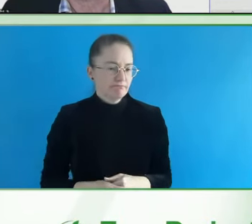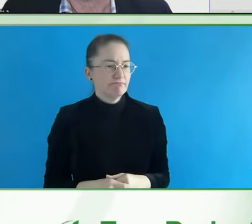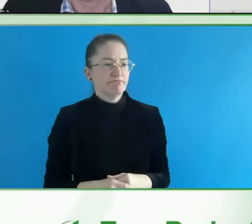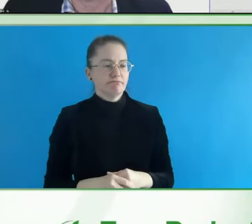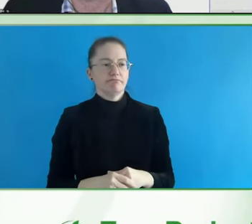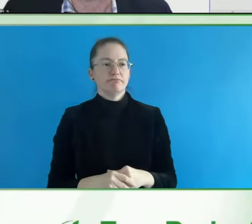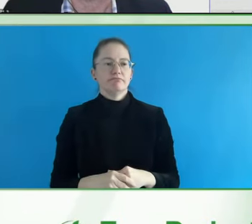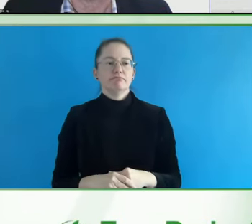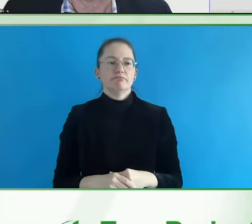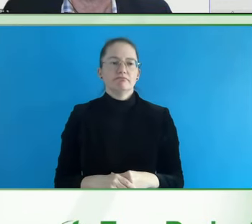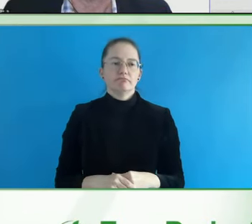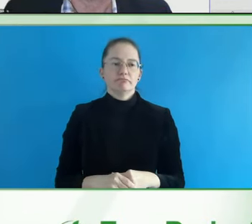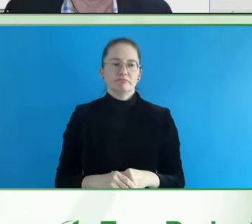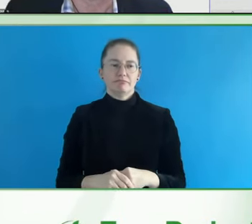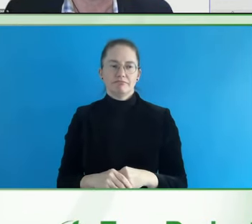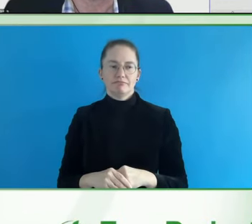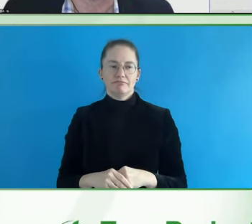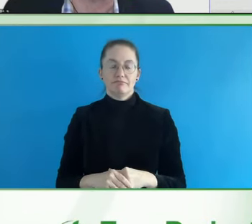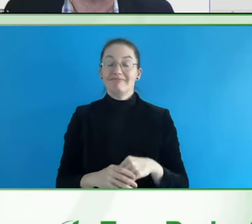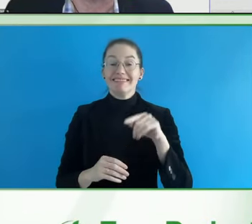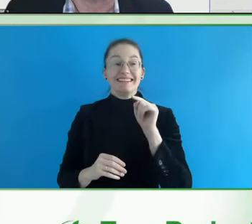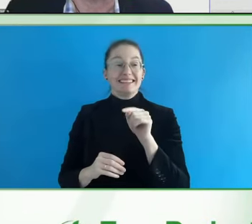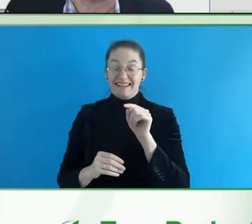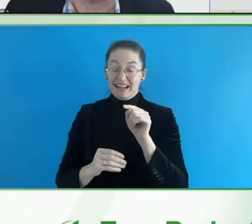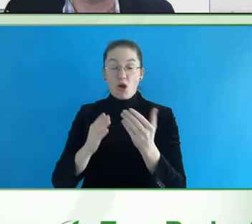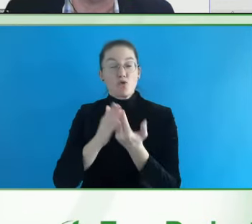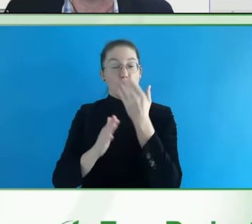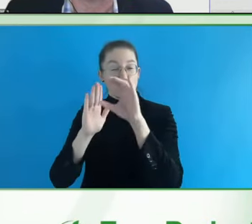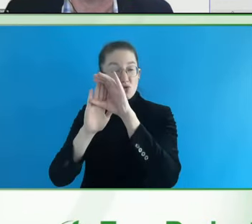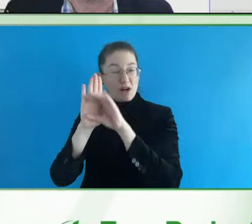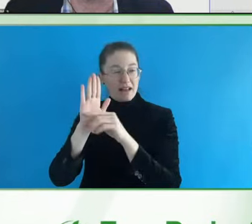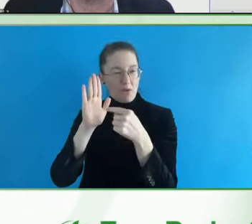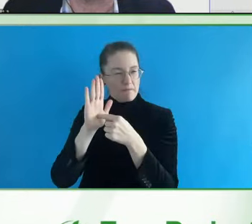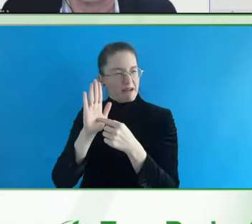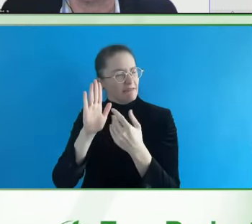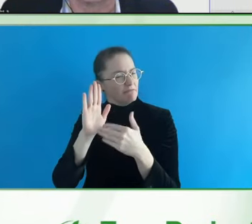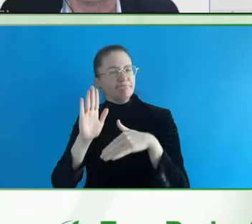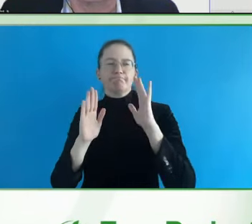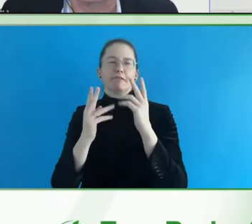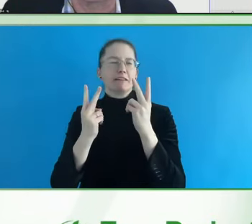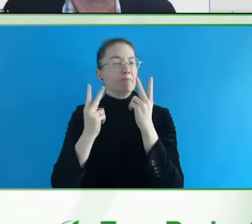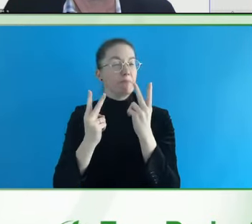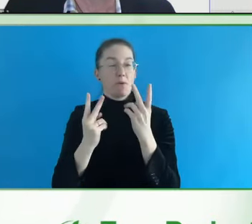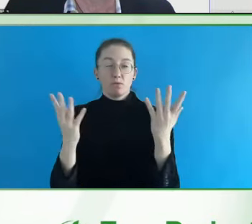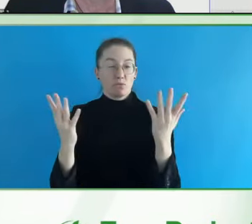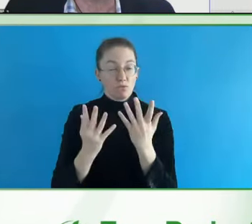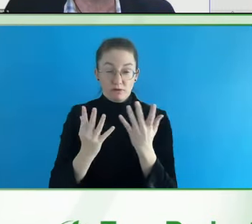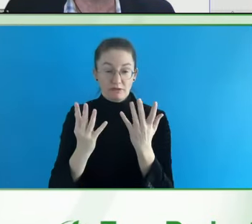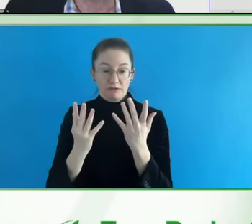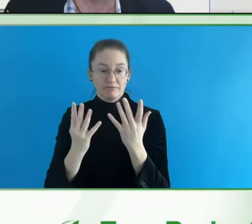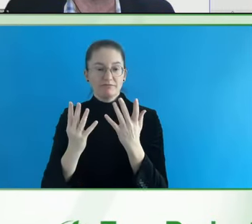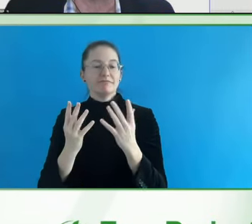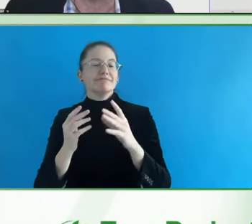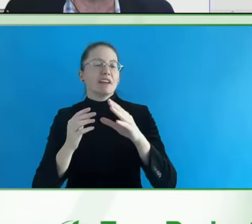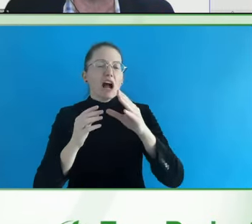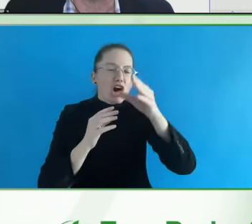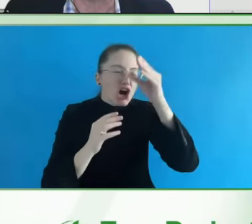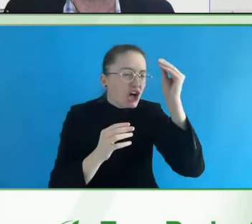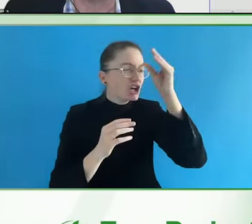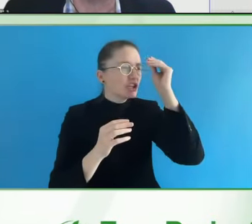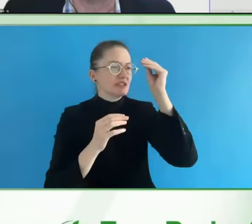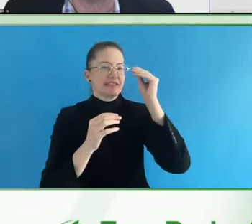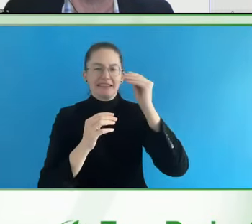learning situations, which integrate curricular elements from different subjects through meaningful and